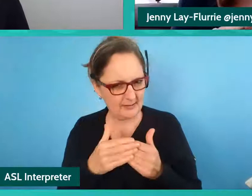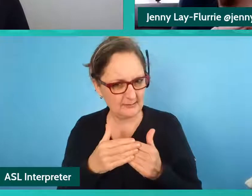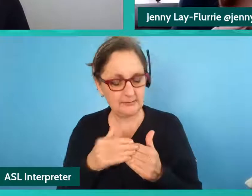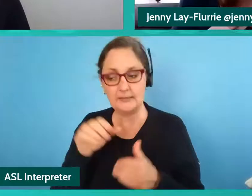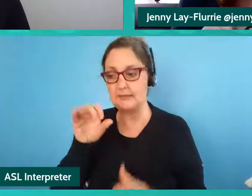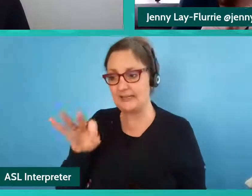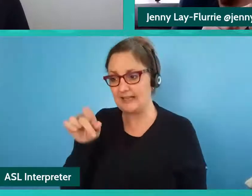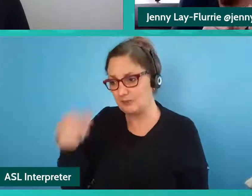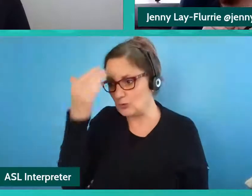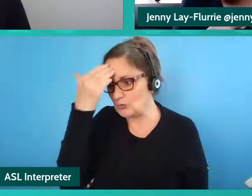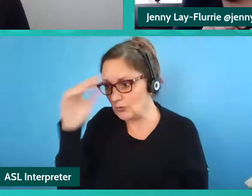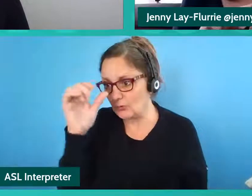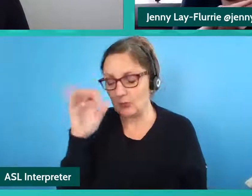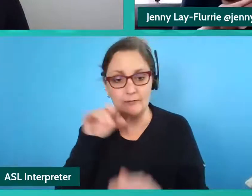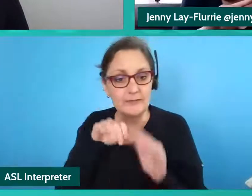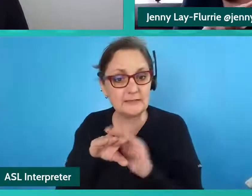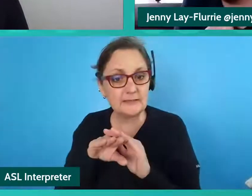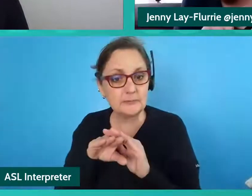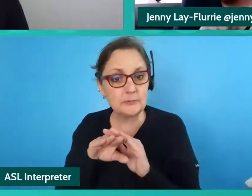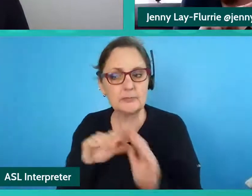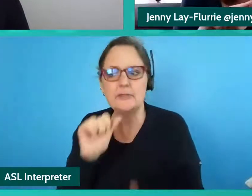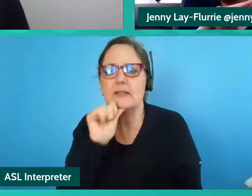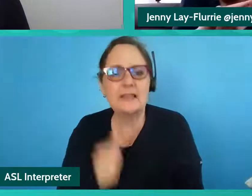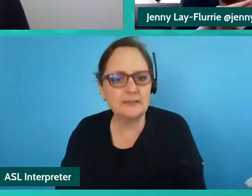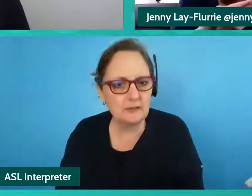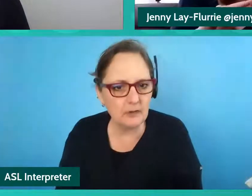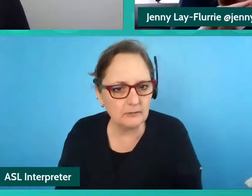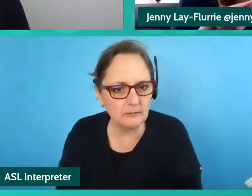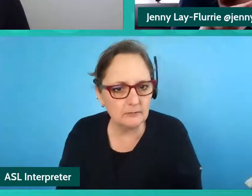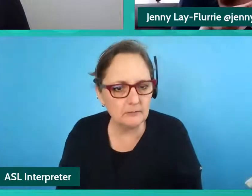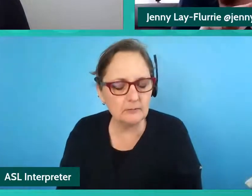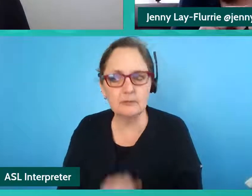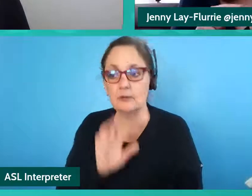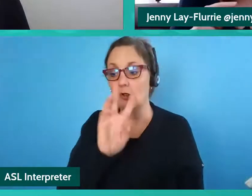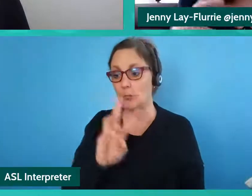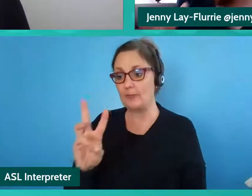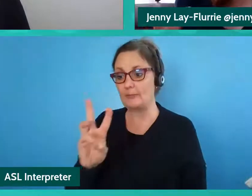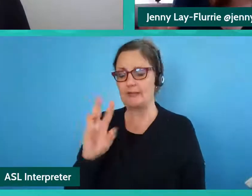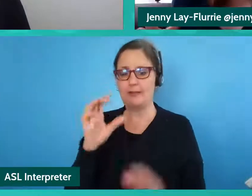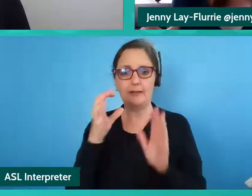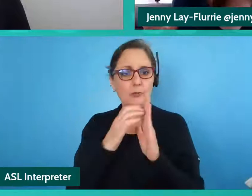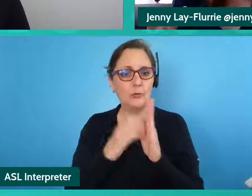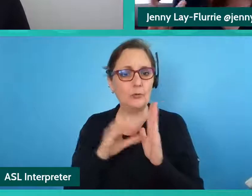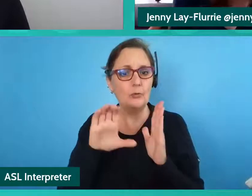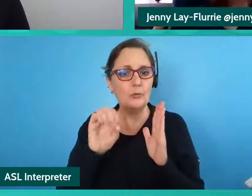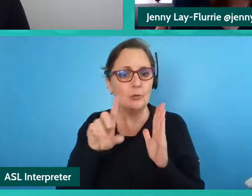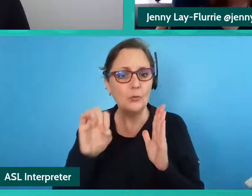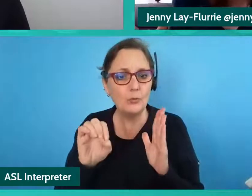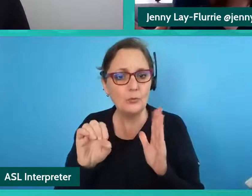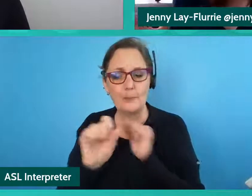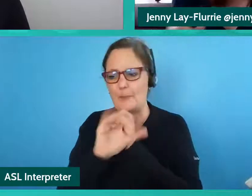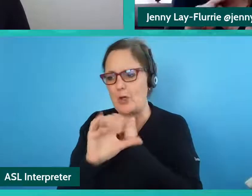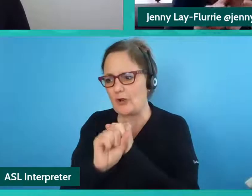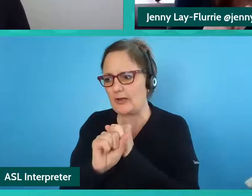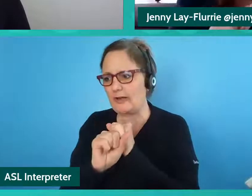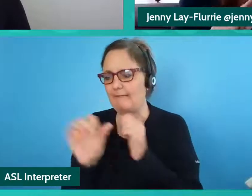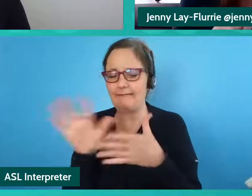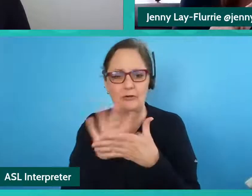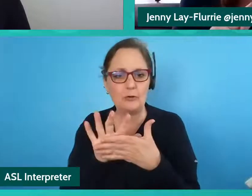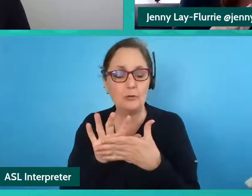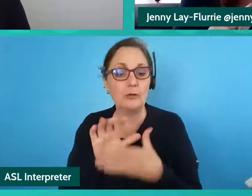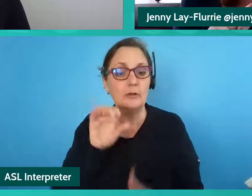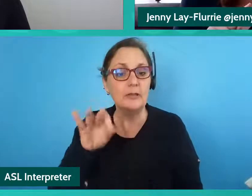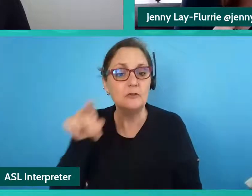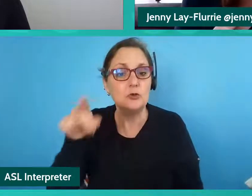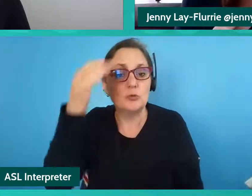a document, a website, a piece of code, a marketing campaign, a video. If you don't know